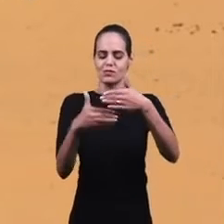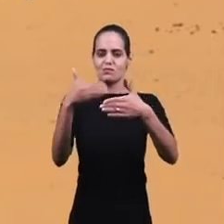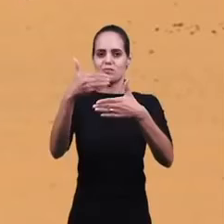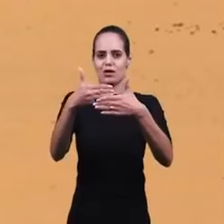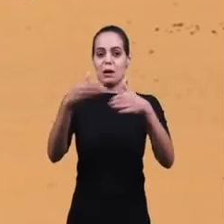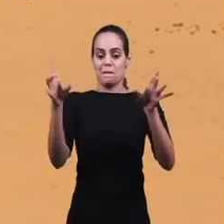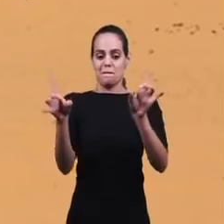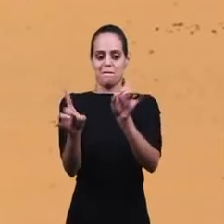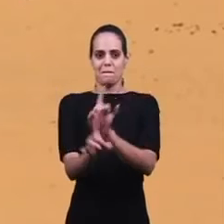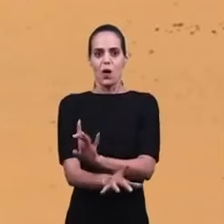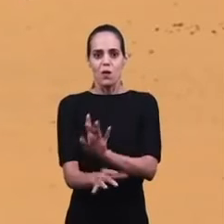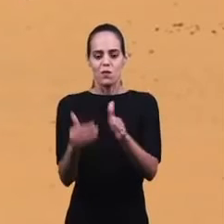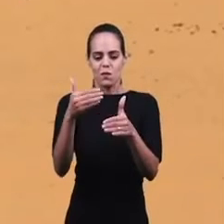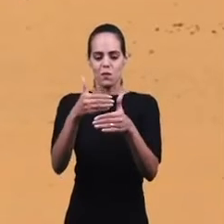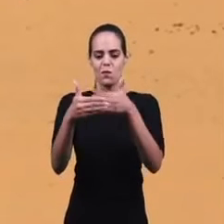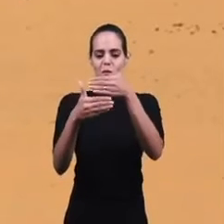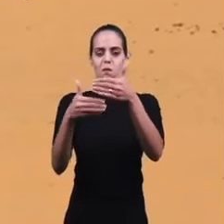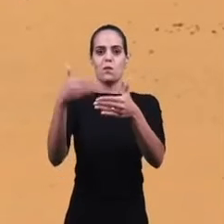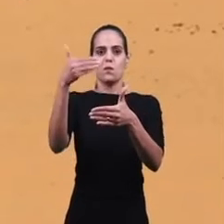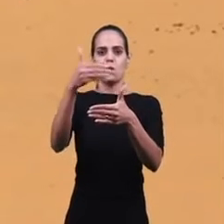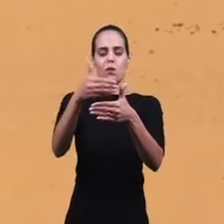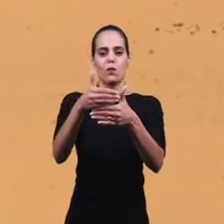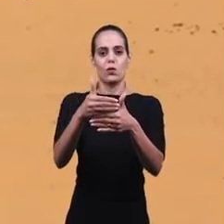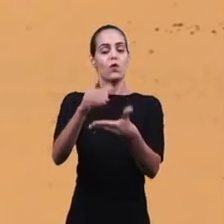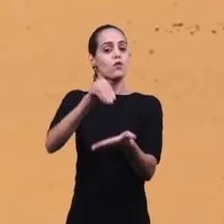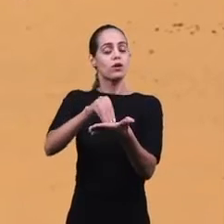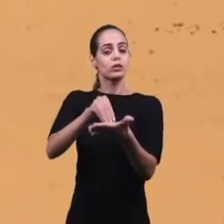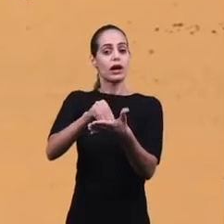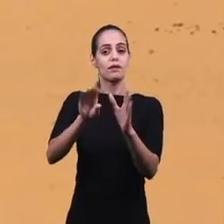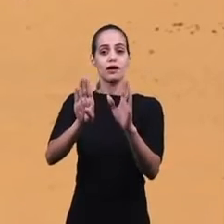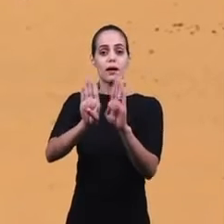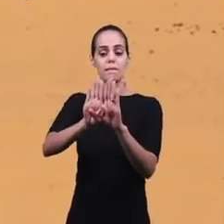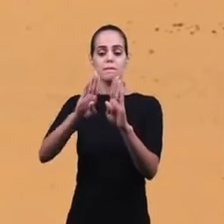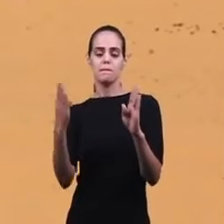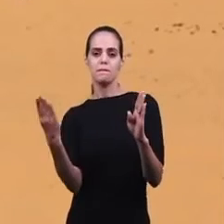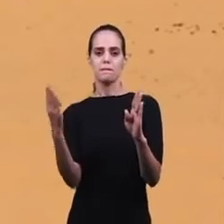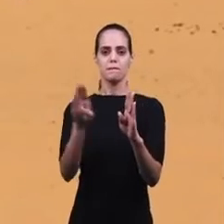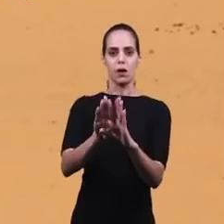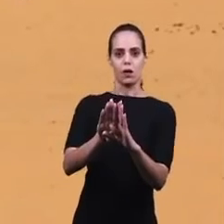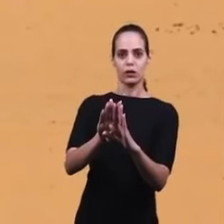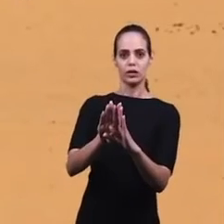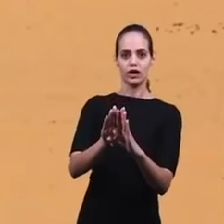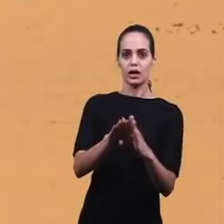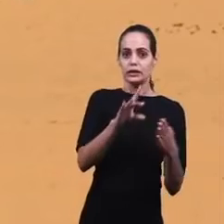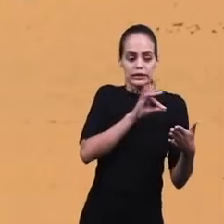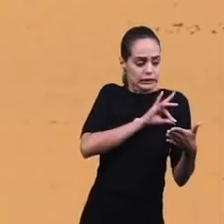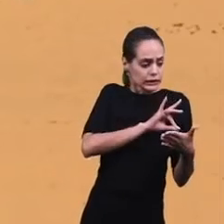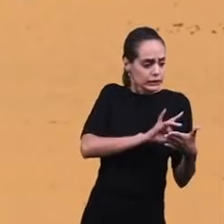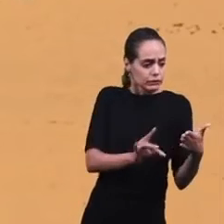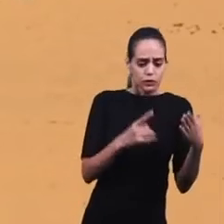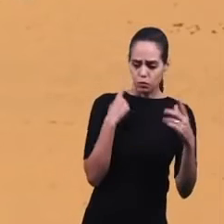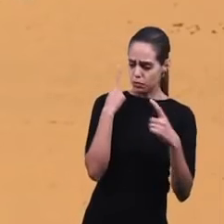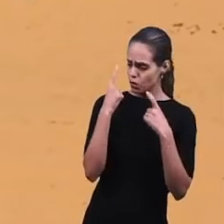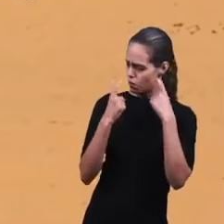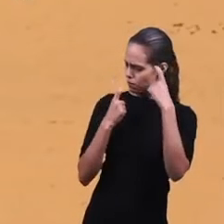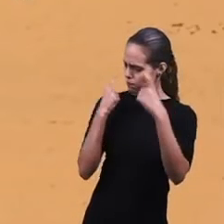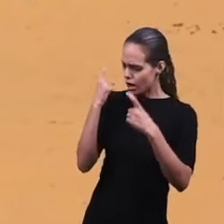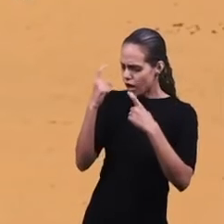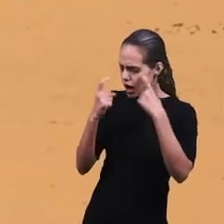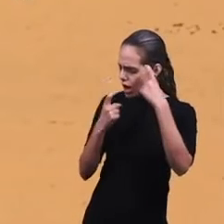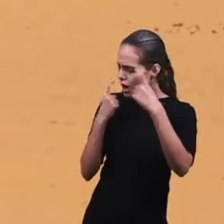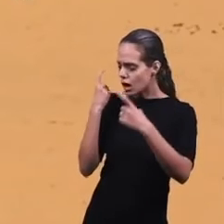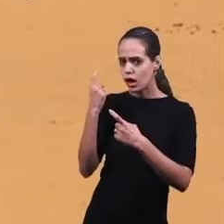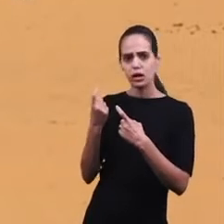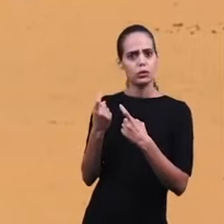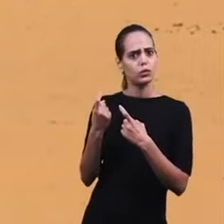Now, the only thing left was to do the doors. The enemy was so afraid because the restoration was